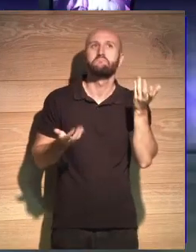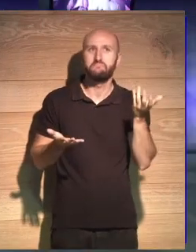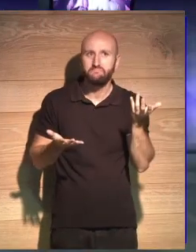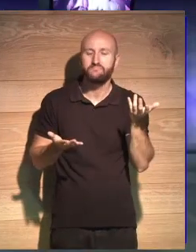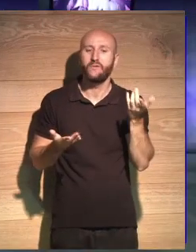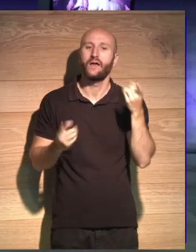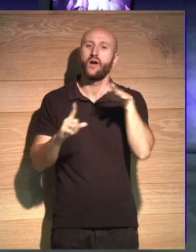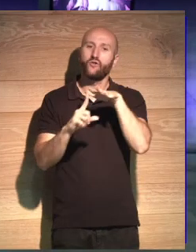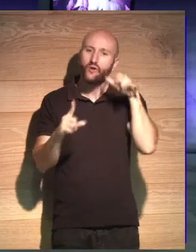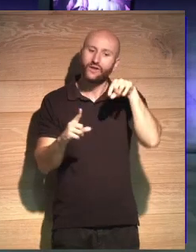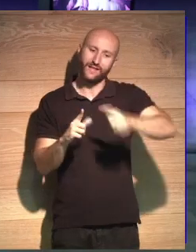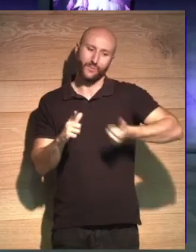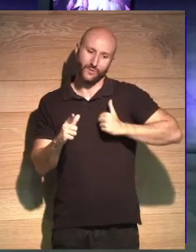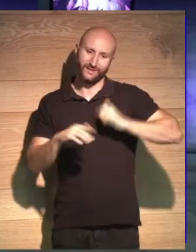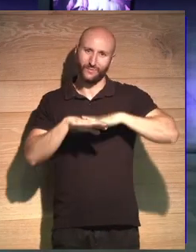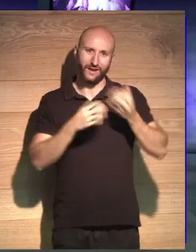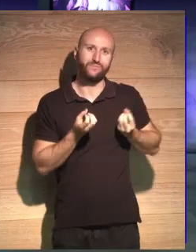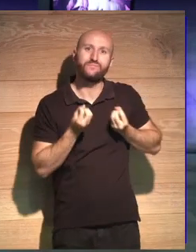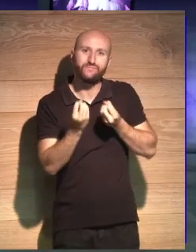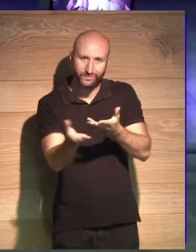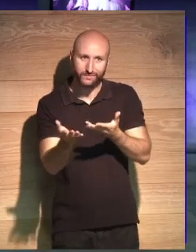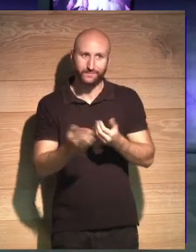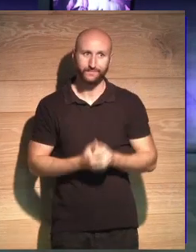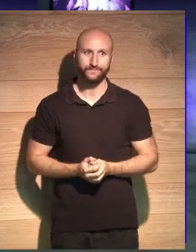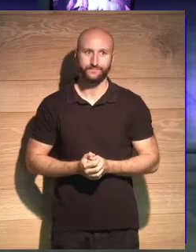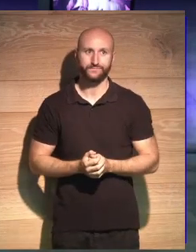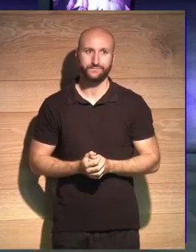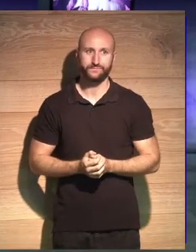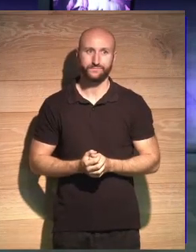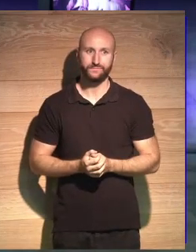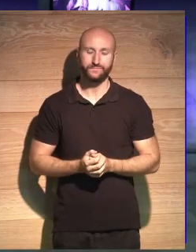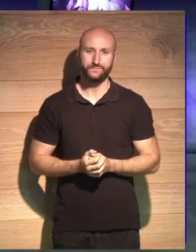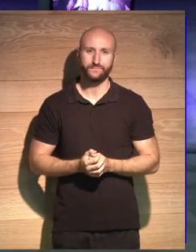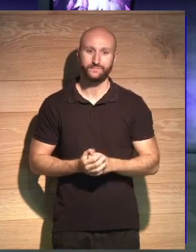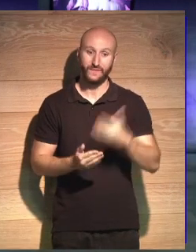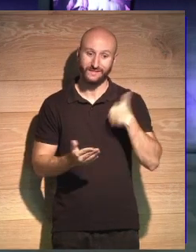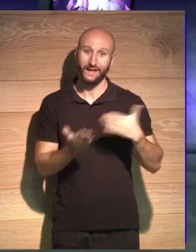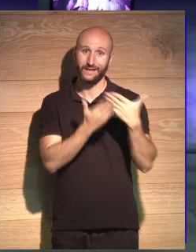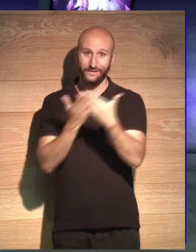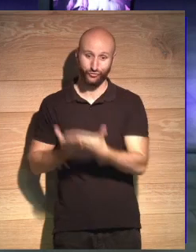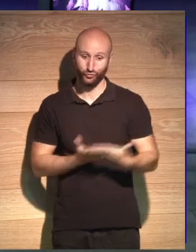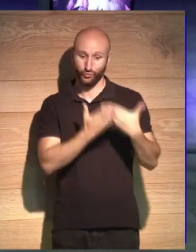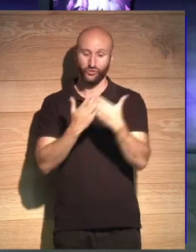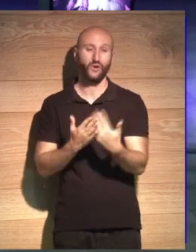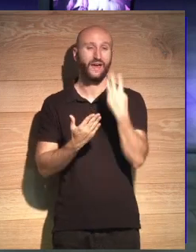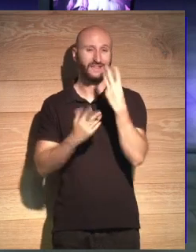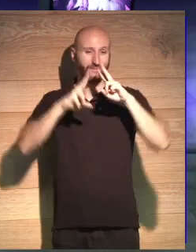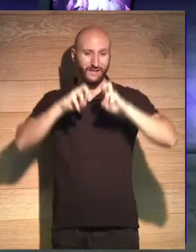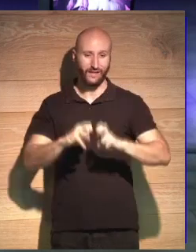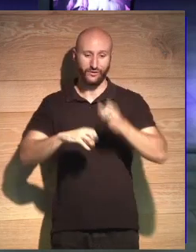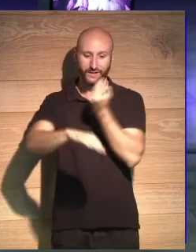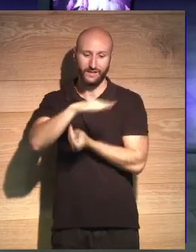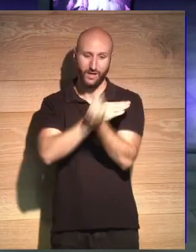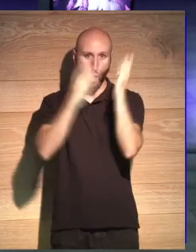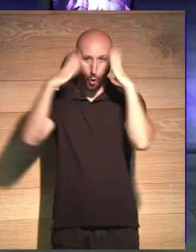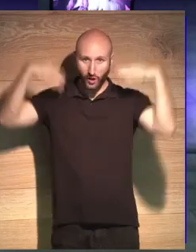other people who are interested in this, I think it's a very good forum to put this on the table. The IAV has already used the